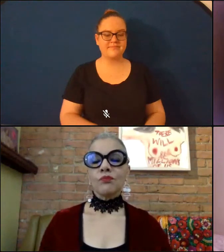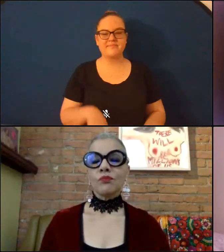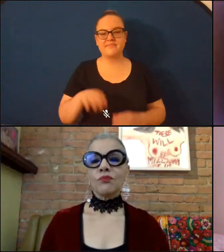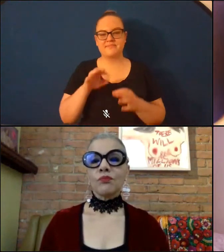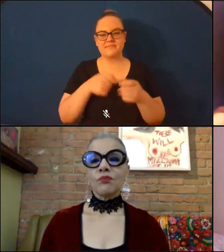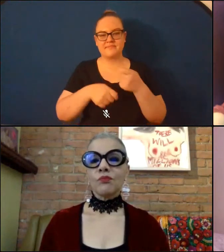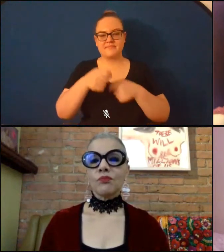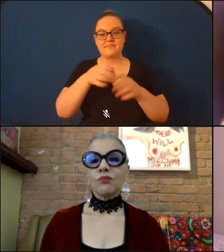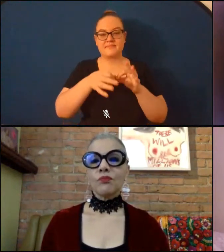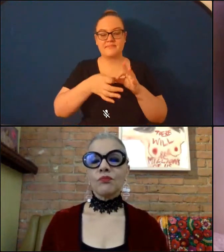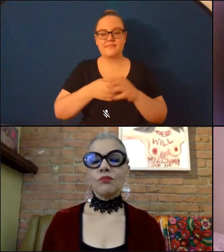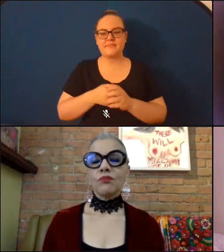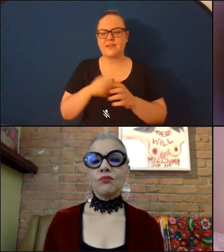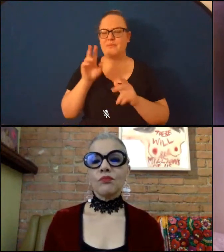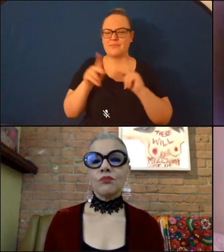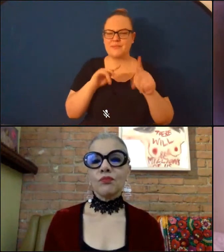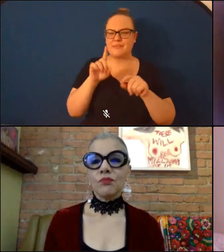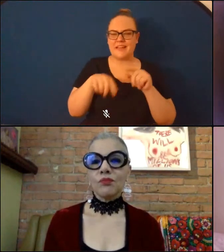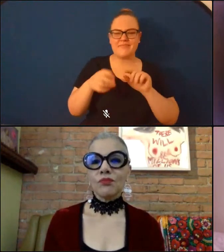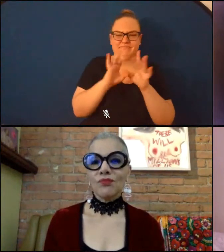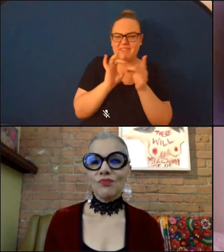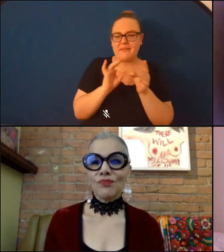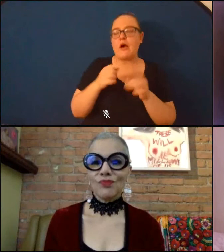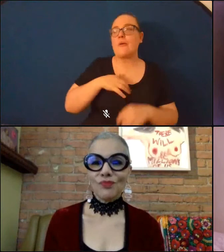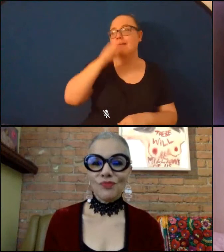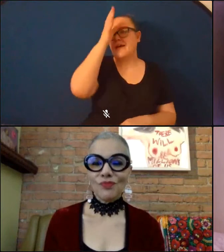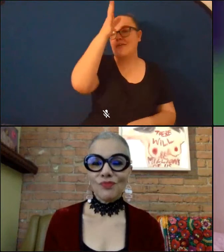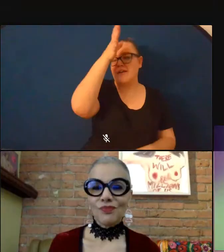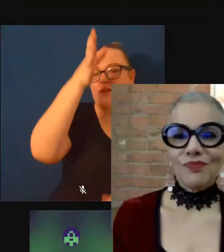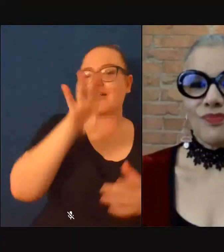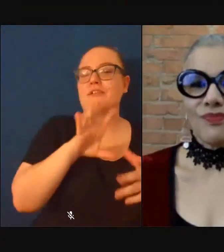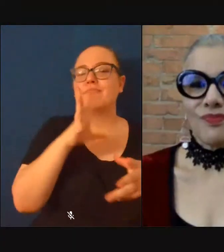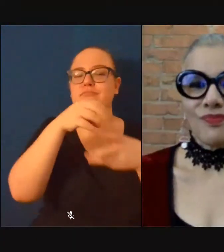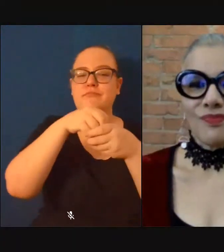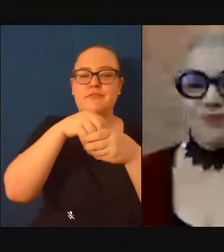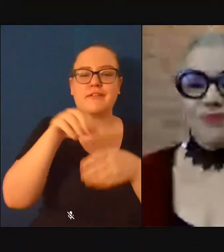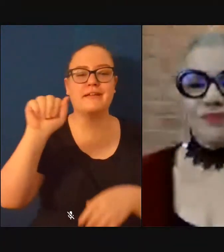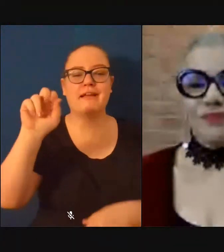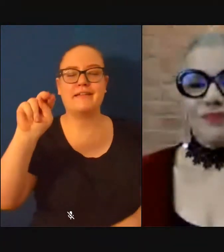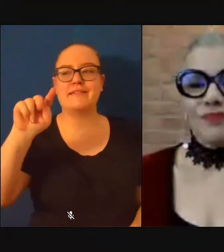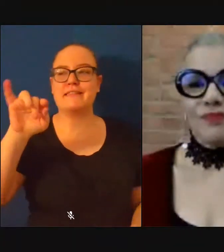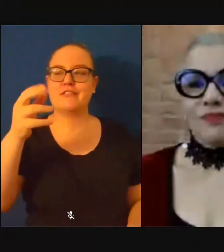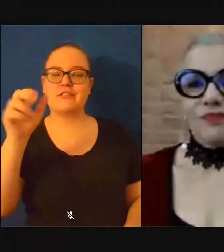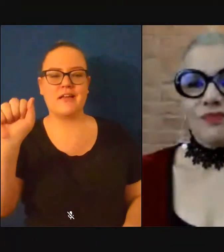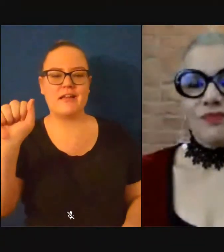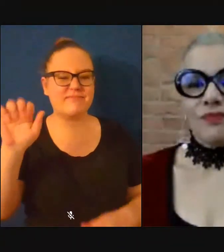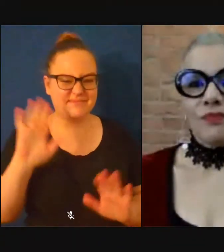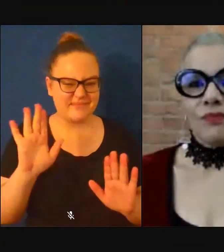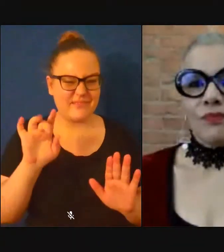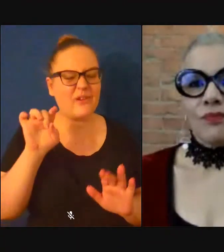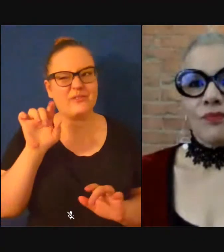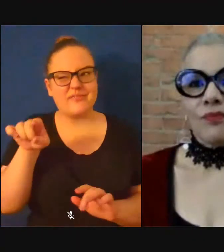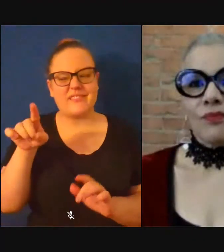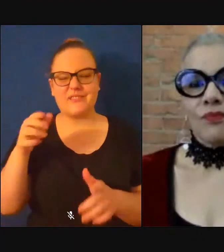was Antifa in World War II. Like, no, he wasn't. He was a soldier in the US military. You have to decide to be an anti-fascist. You have to decide